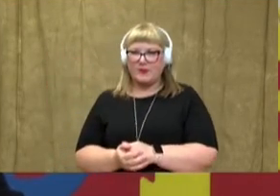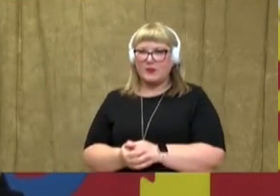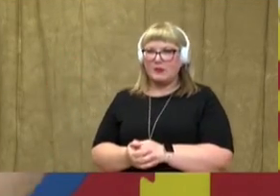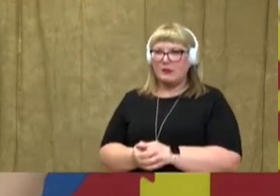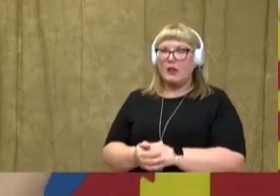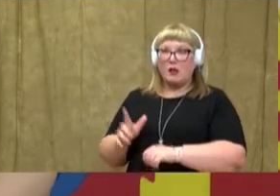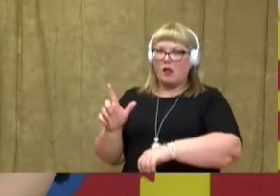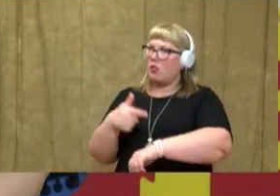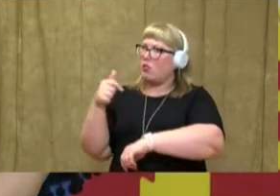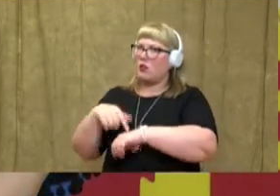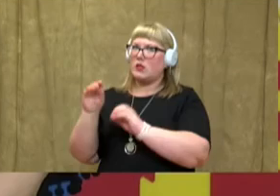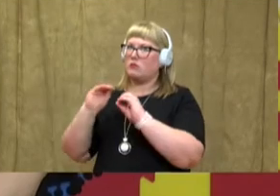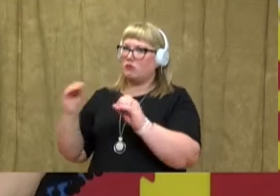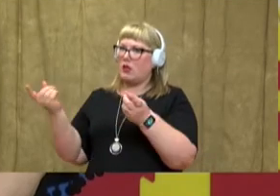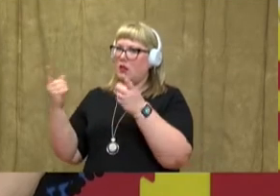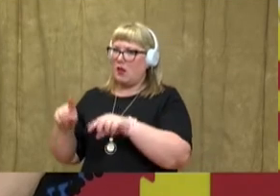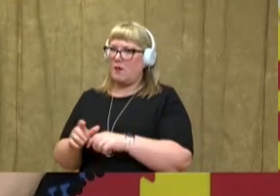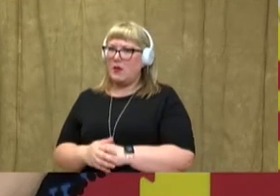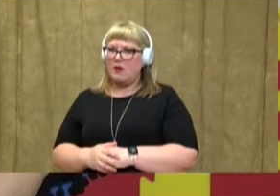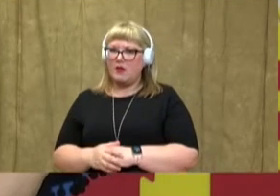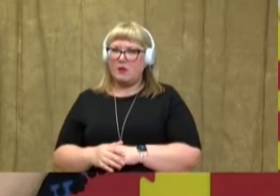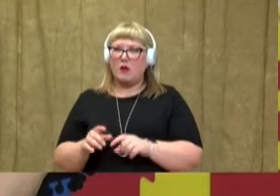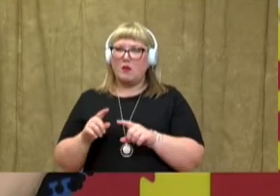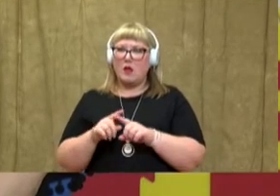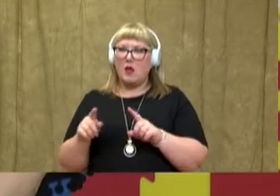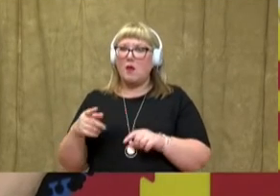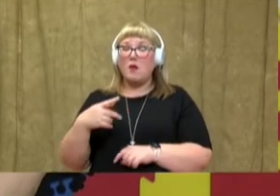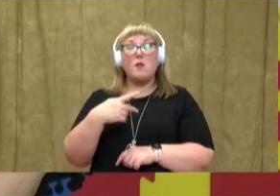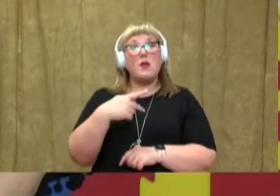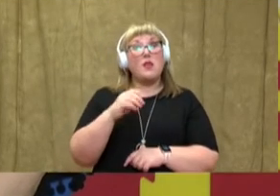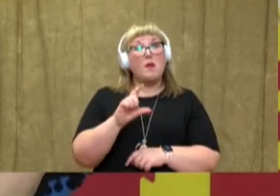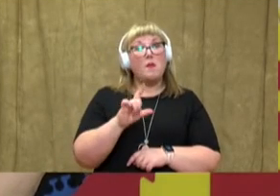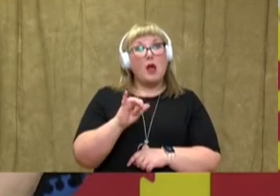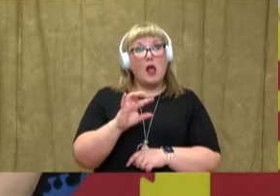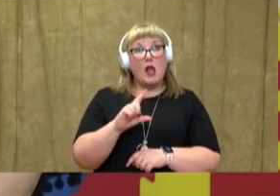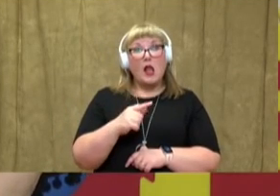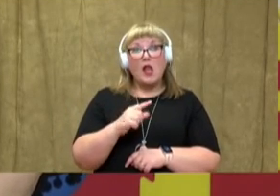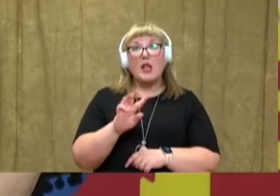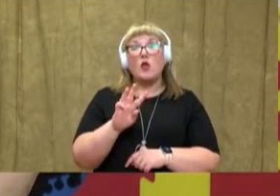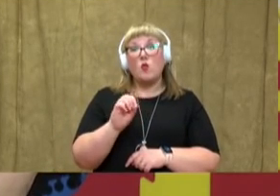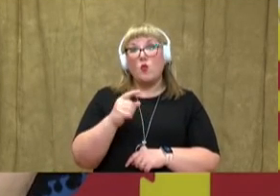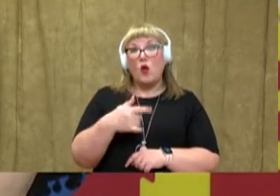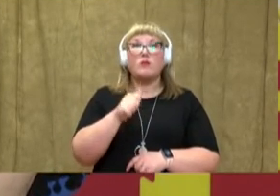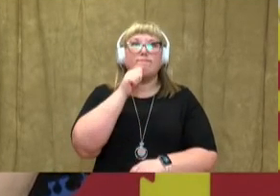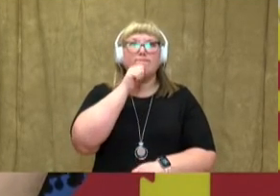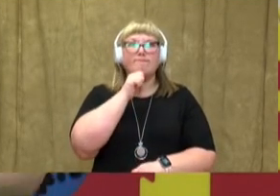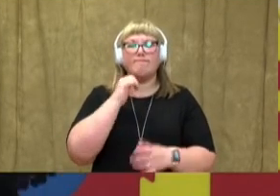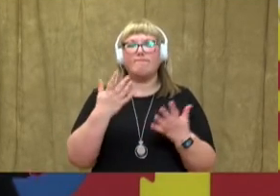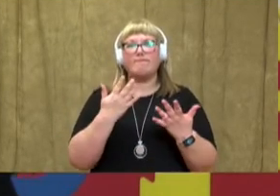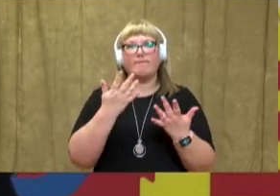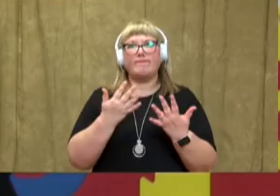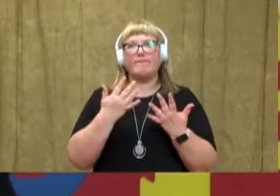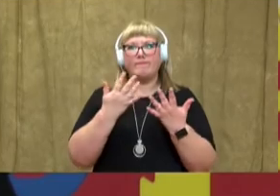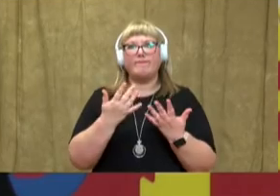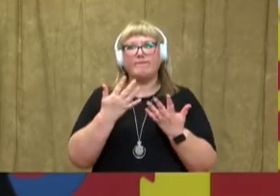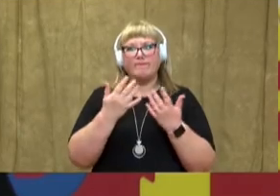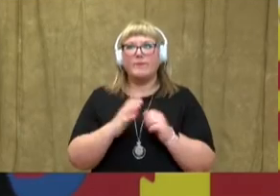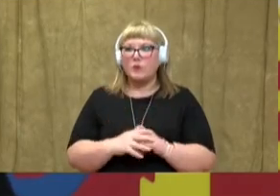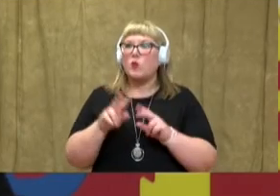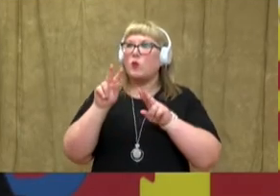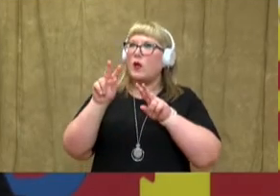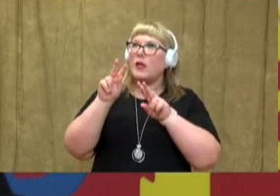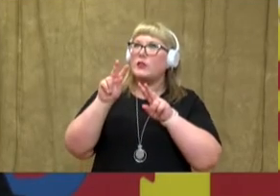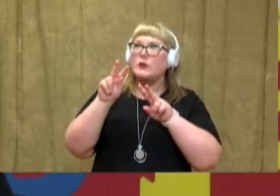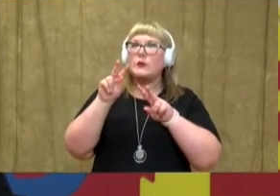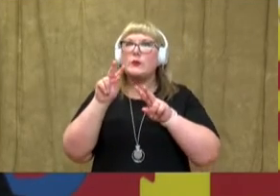For a long time, nothing happened, but the pollywog was patient. That means he waited. He watched. And